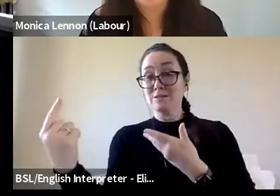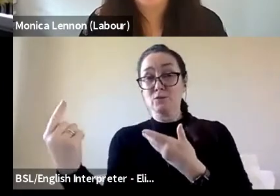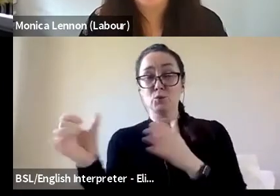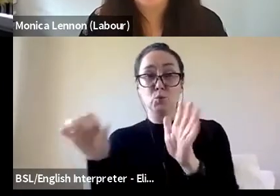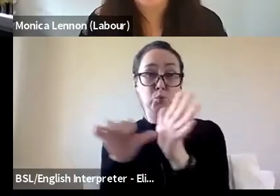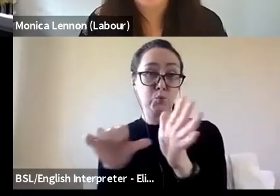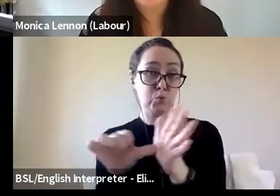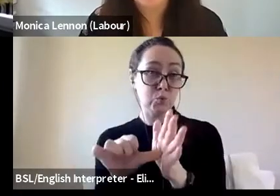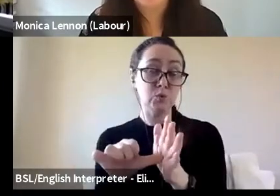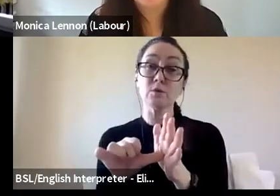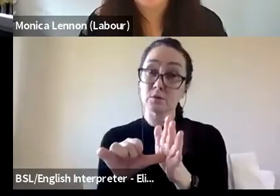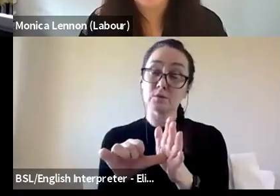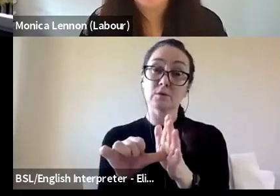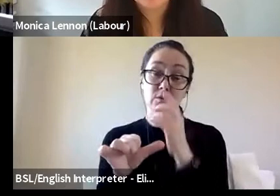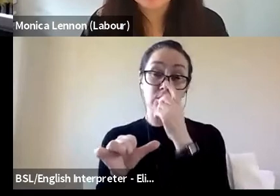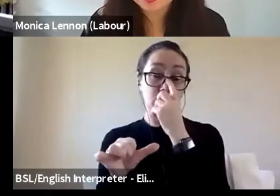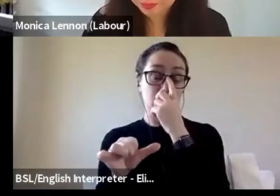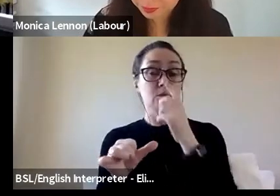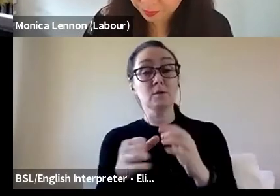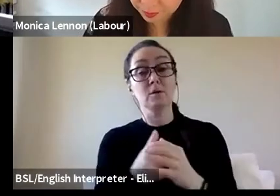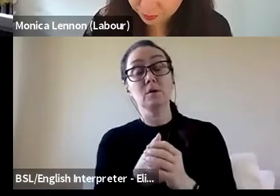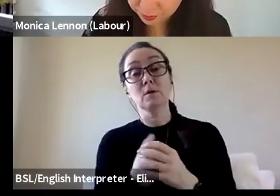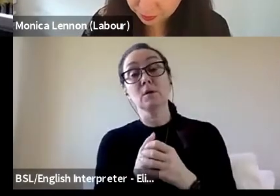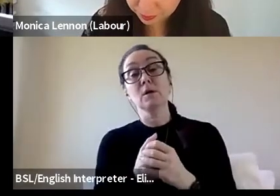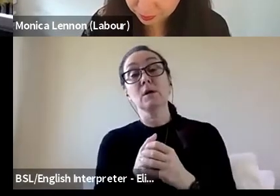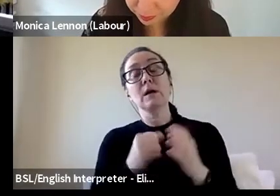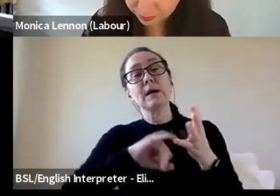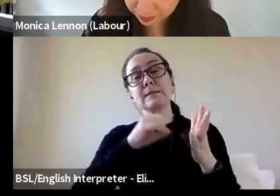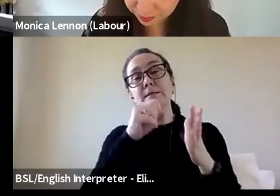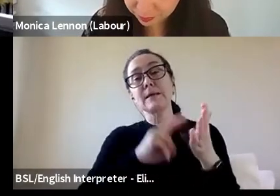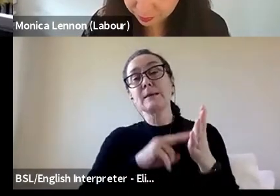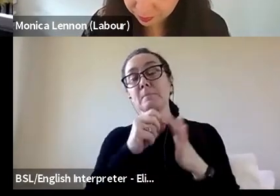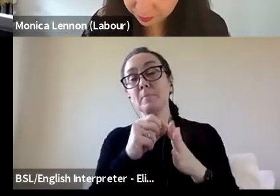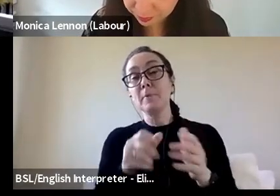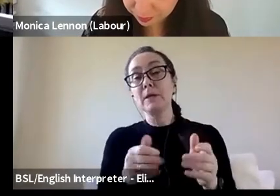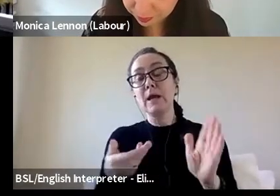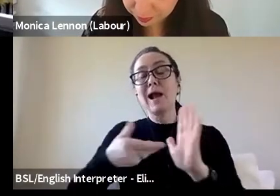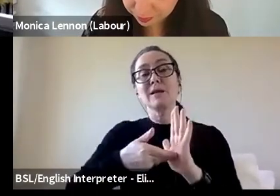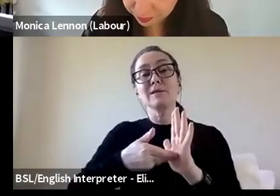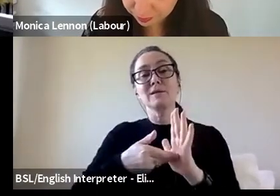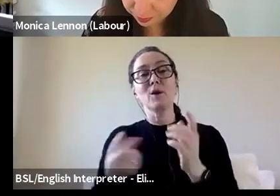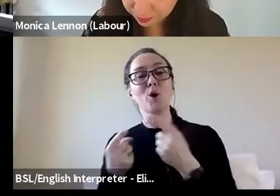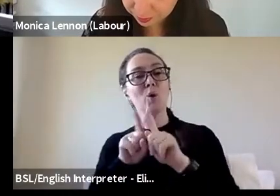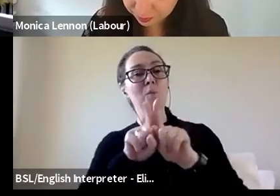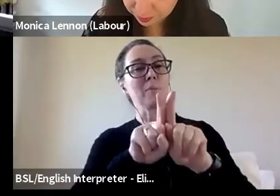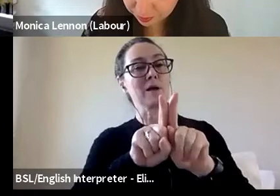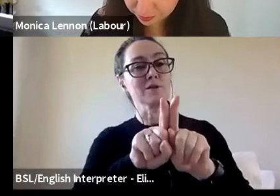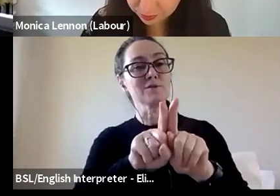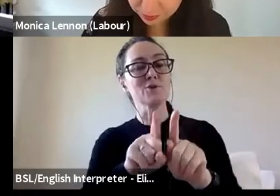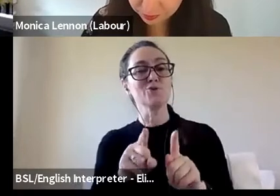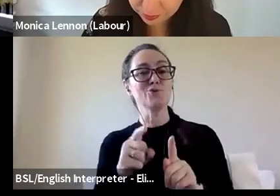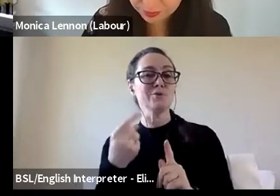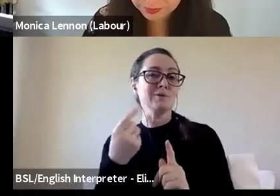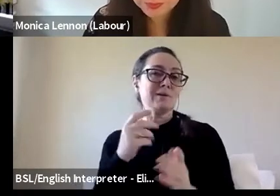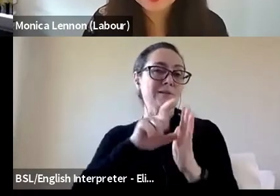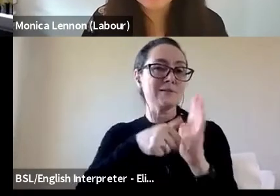The SNP's expanded the concessionary travel scheme most recently to companions of young disabled people. So now around